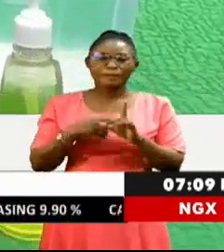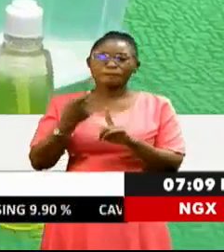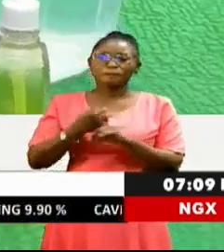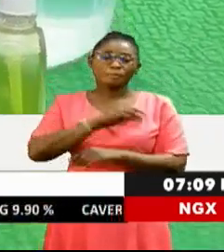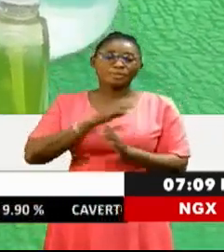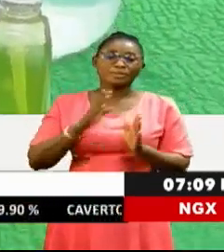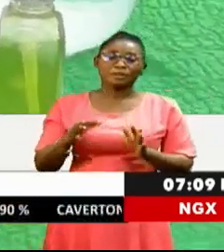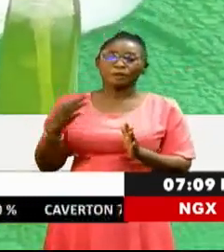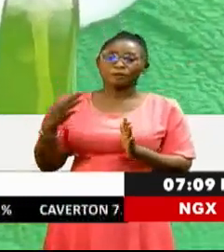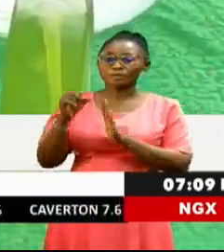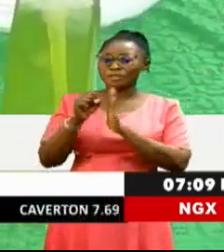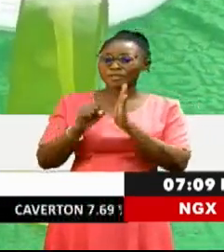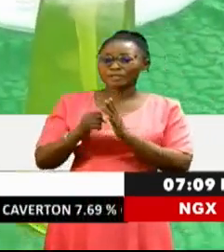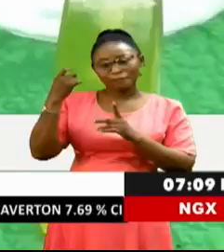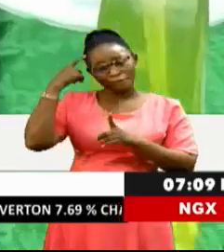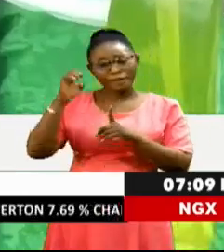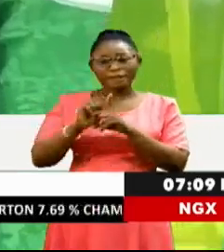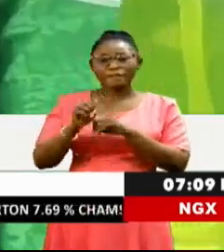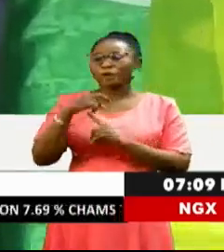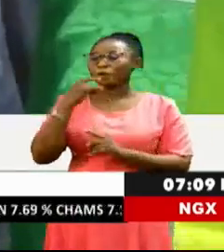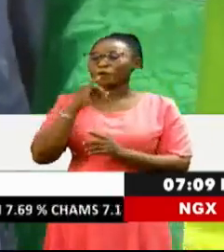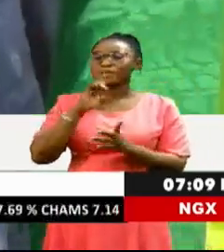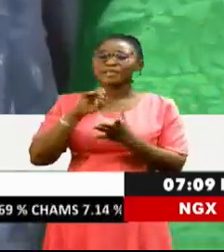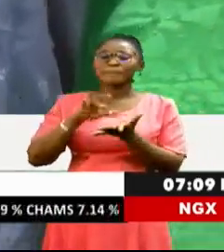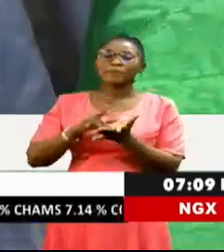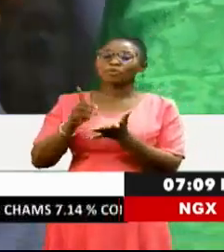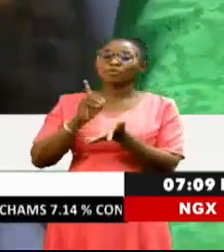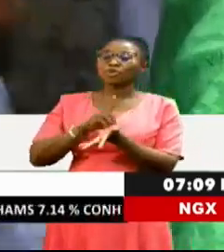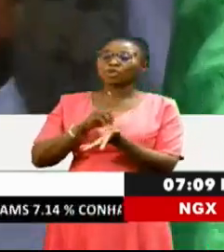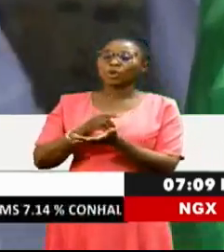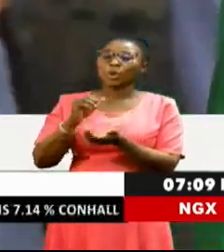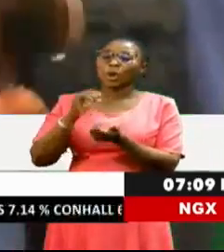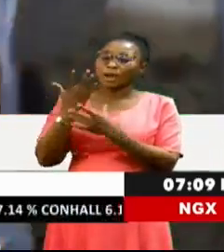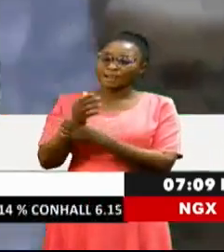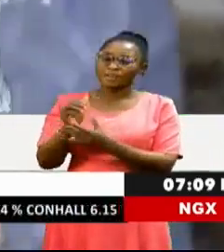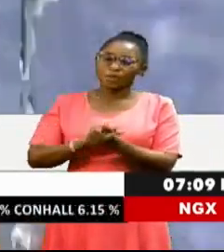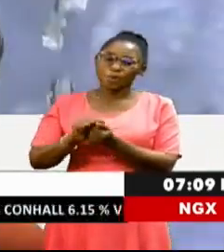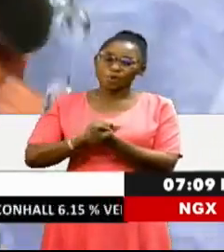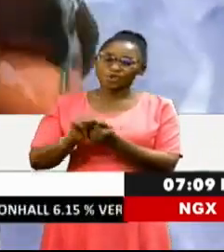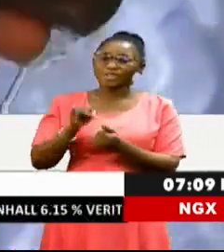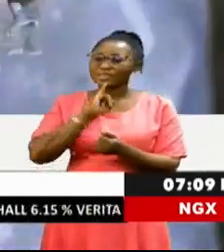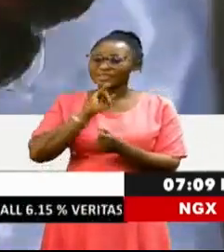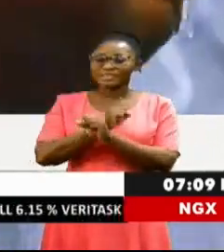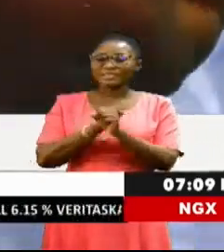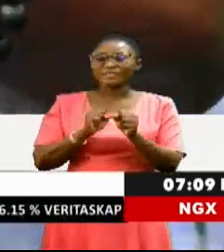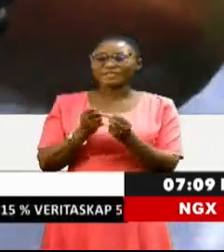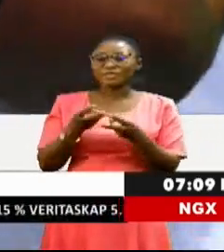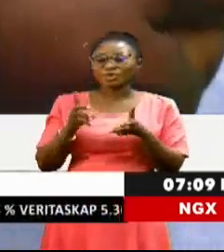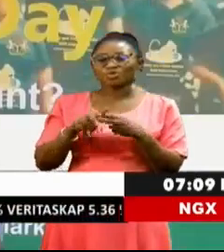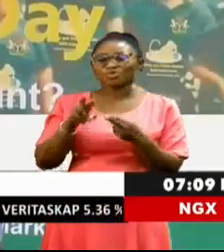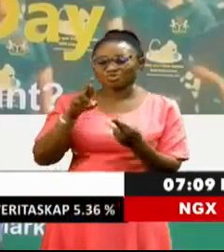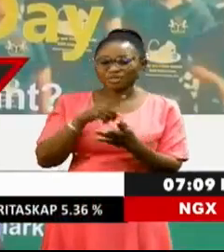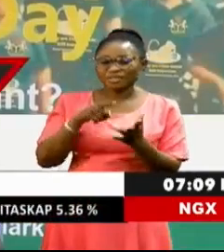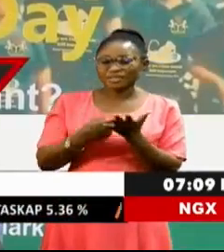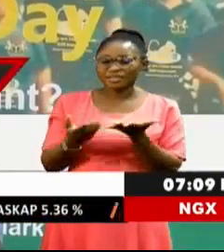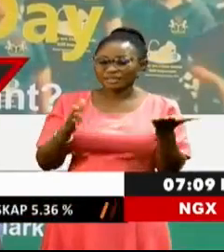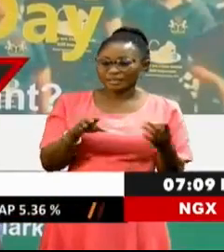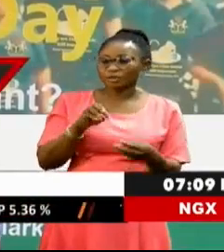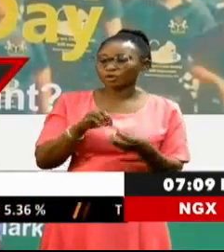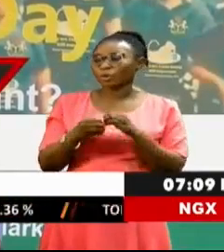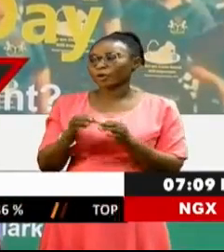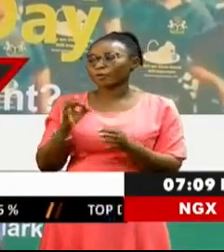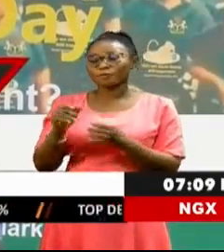Environment, who is a medical doctor by profession, hand washing is the safest way of cutting down this number. If you practice